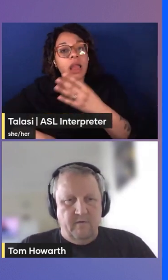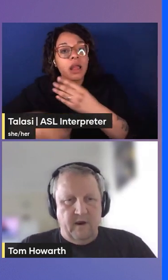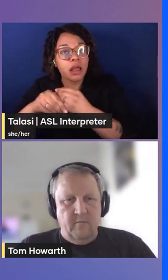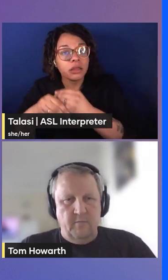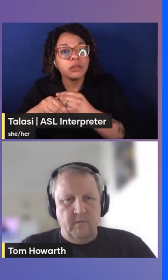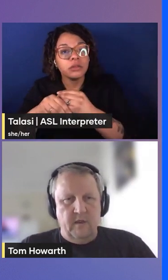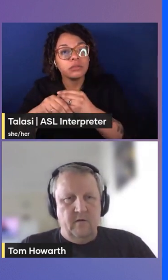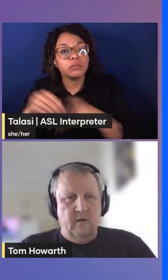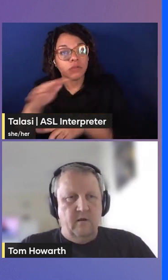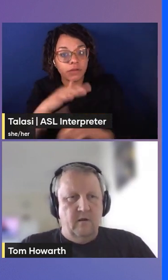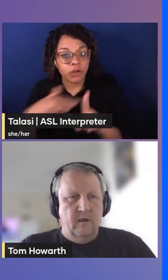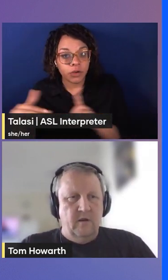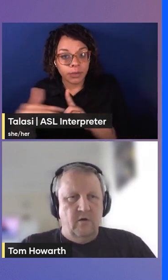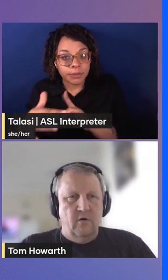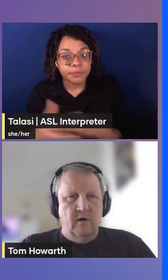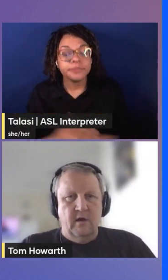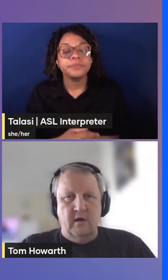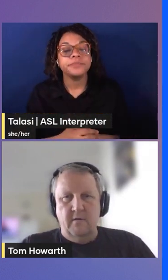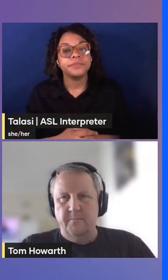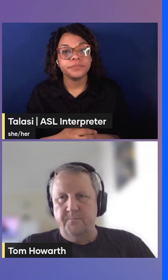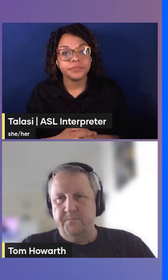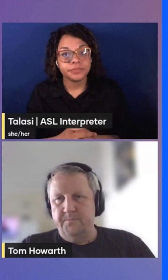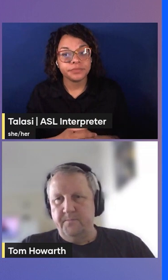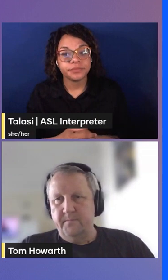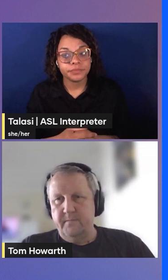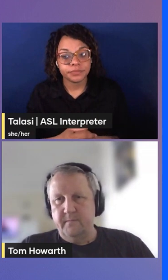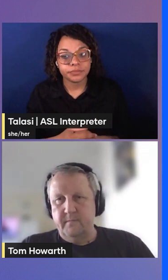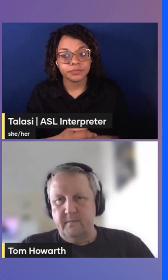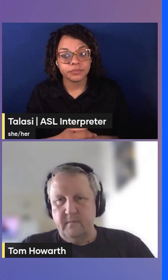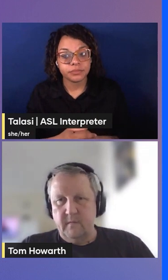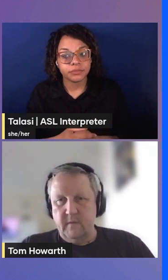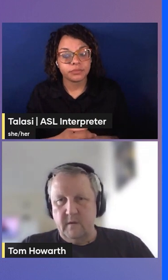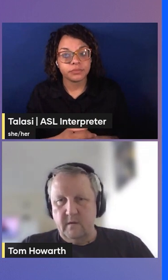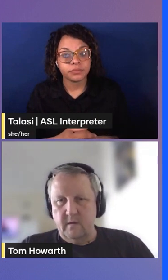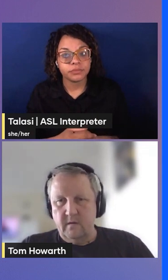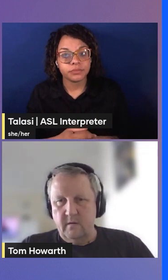your environment in your